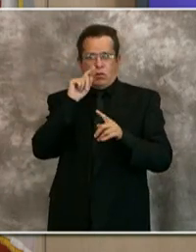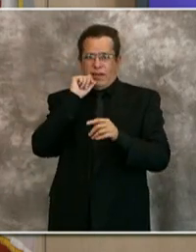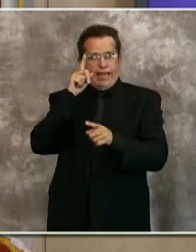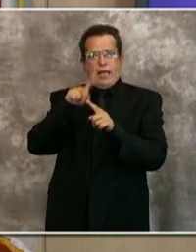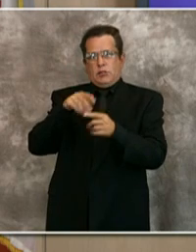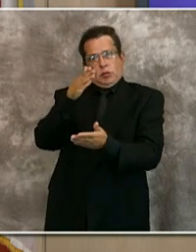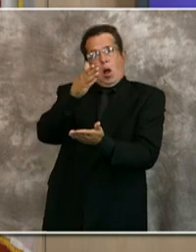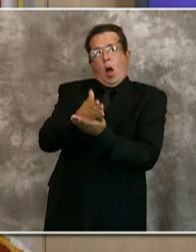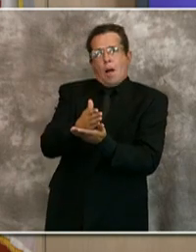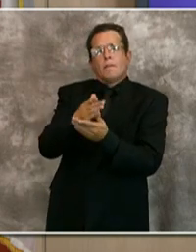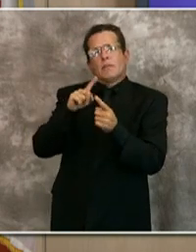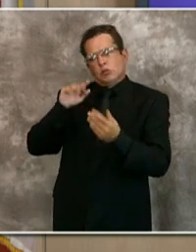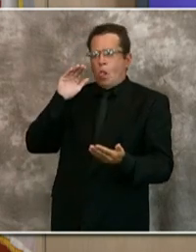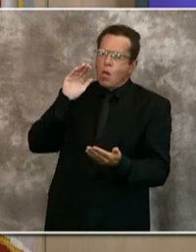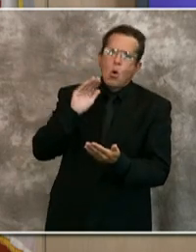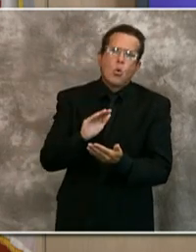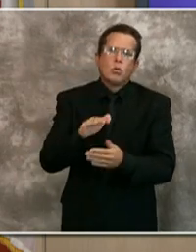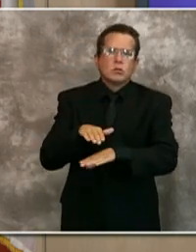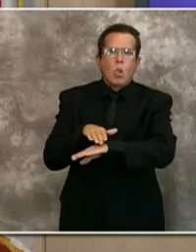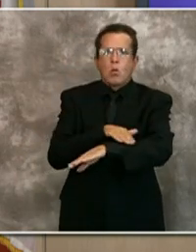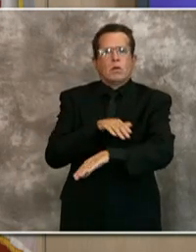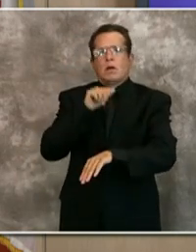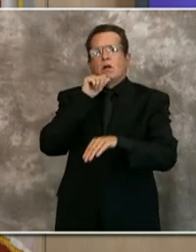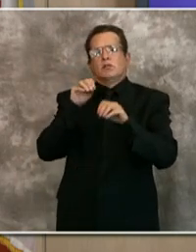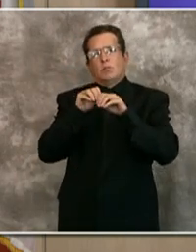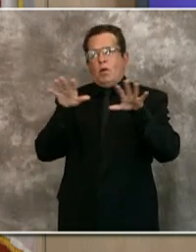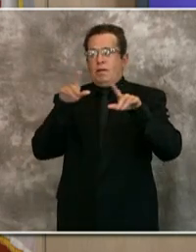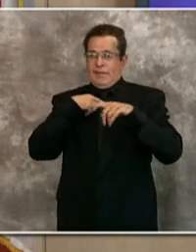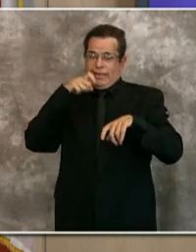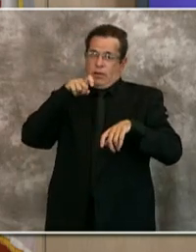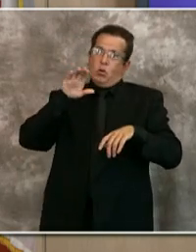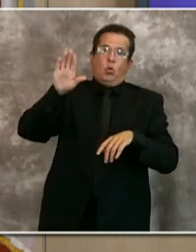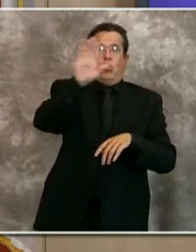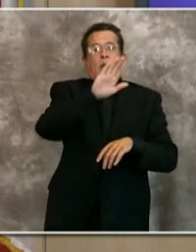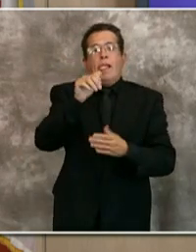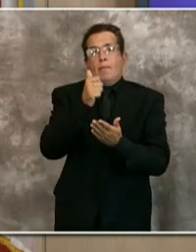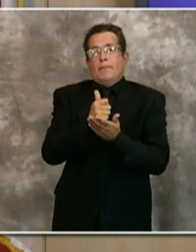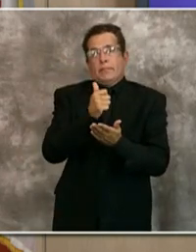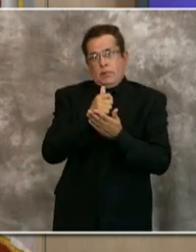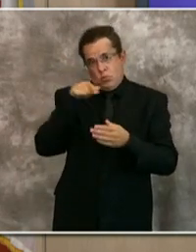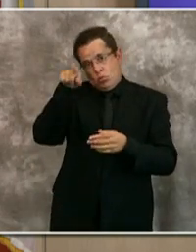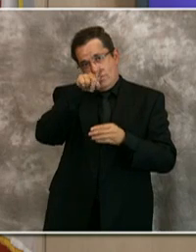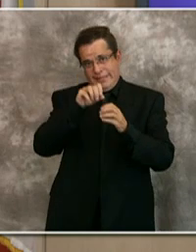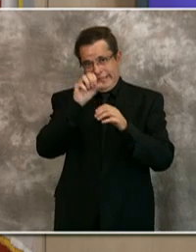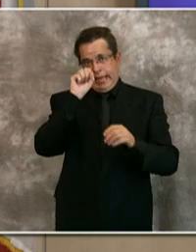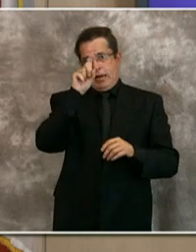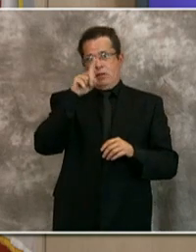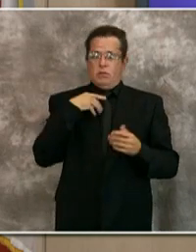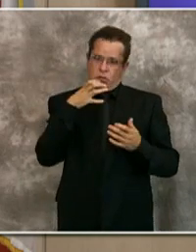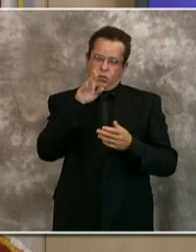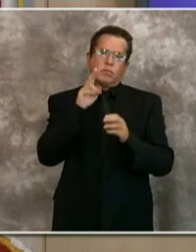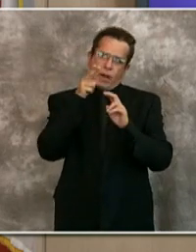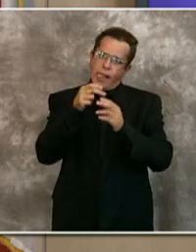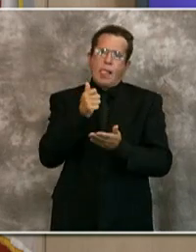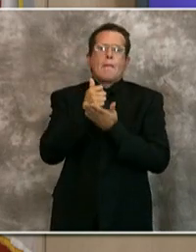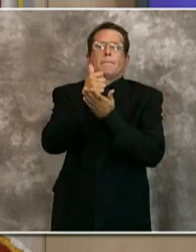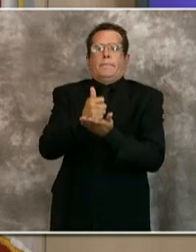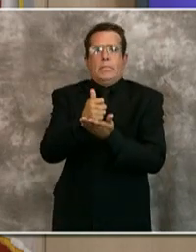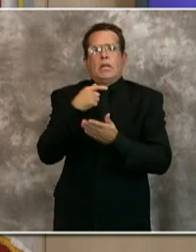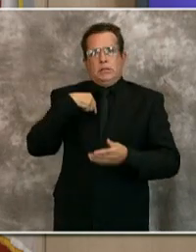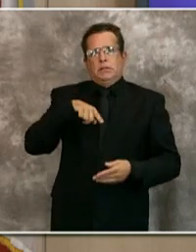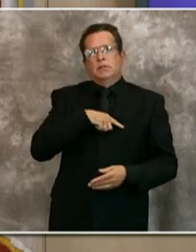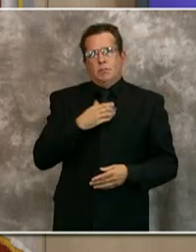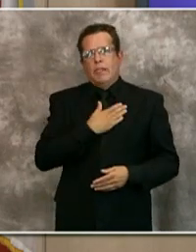slow the spread to manageable amounts. And in that fight, we need every single San Diegan to be a part of that fight and to have a mindset